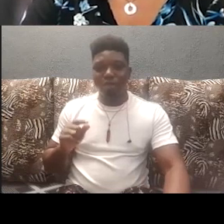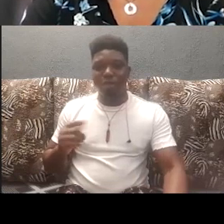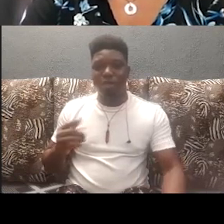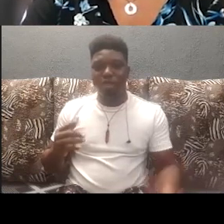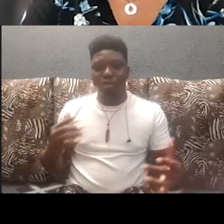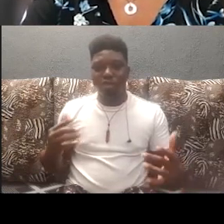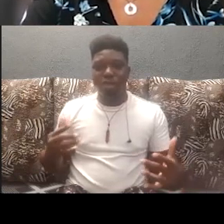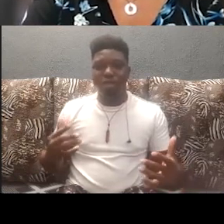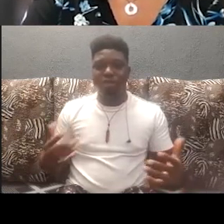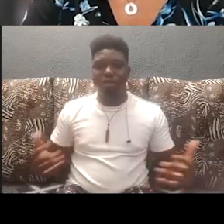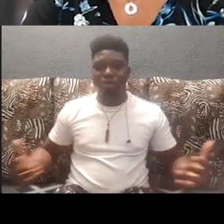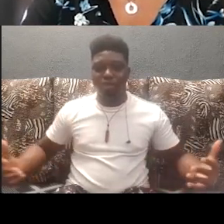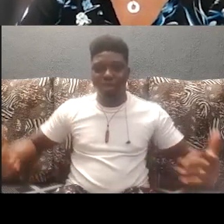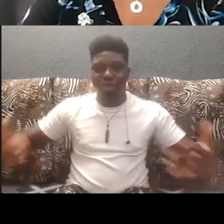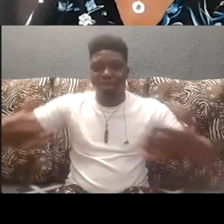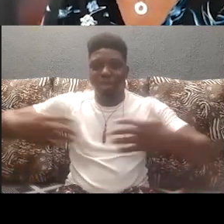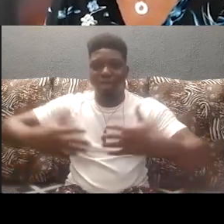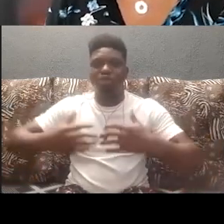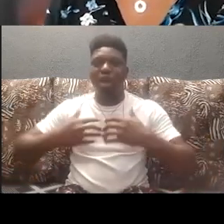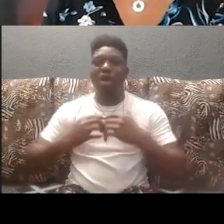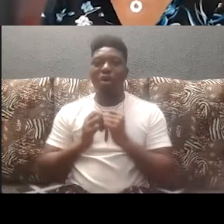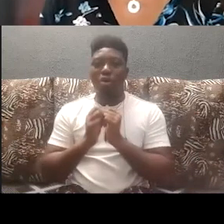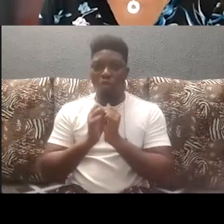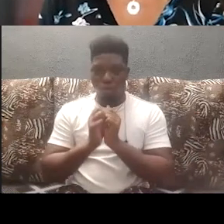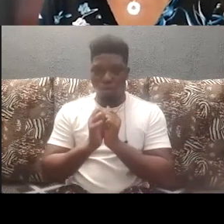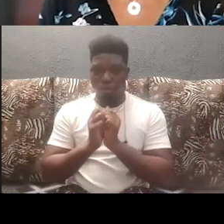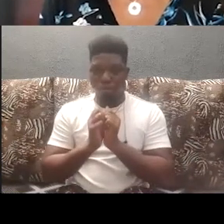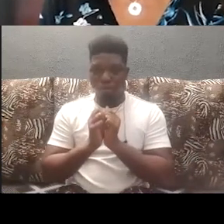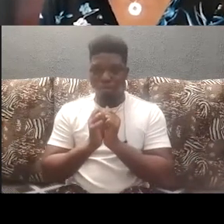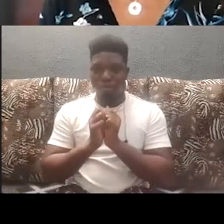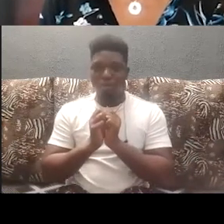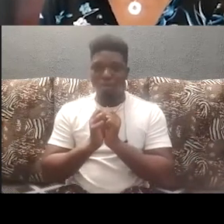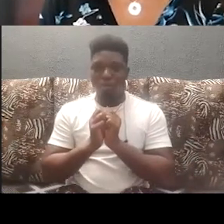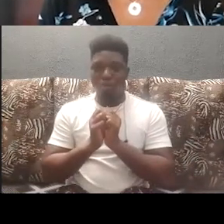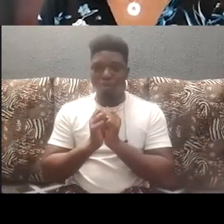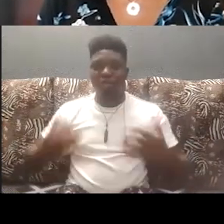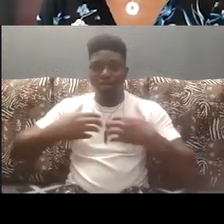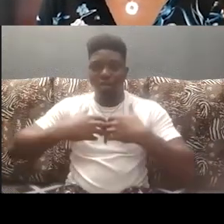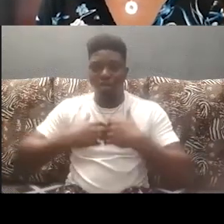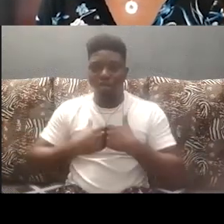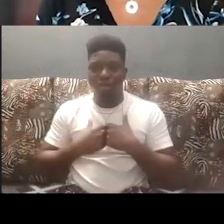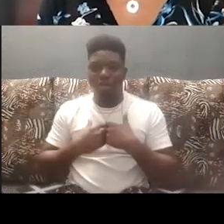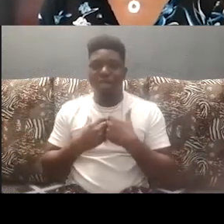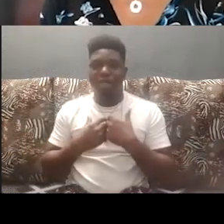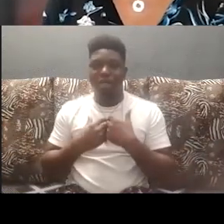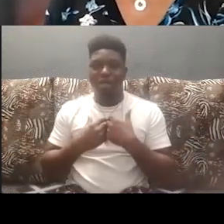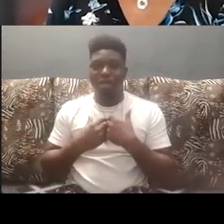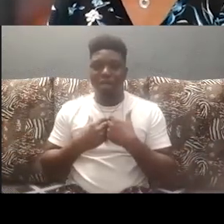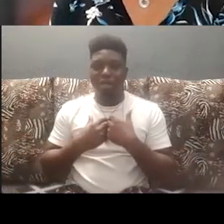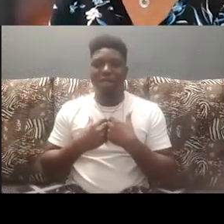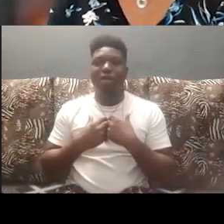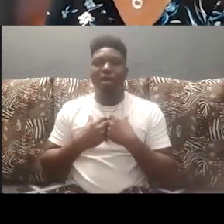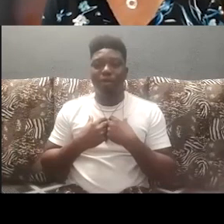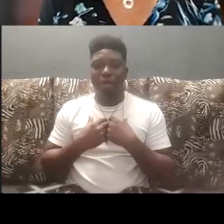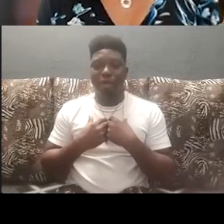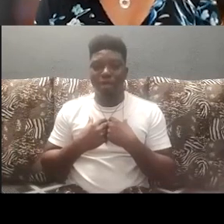disability, people with disability, we need to bring them together because we are all one. We need to embrace love